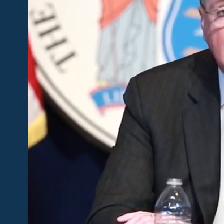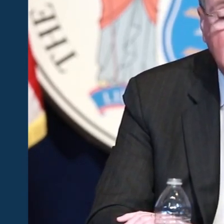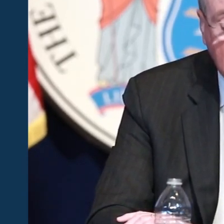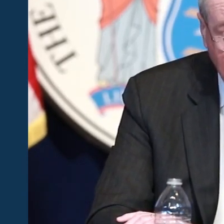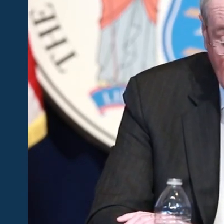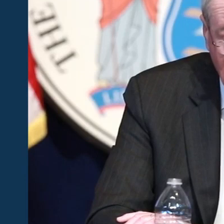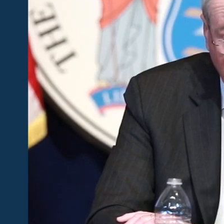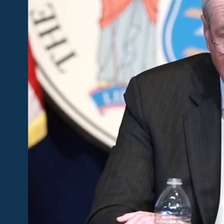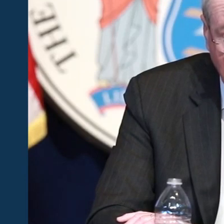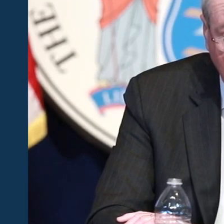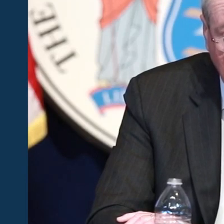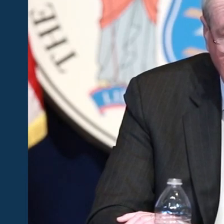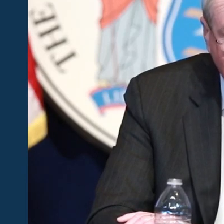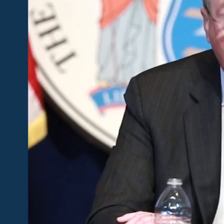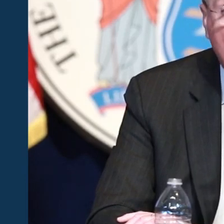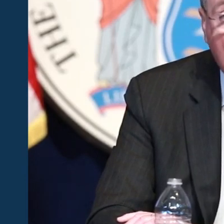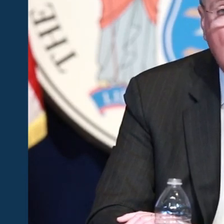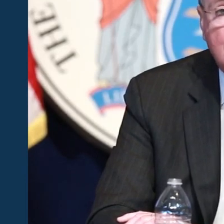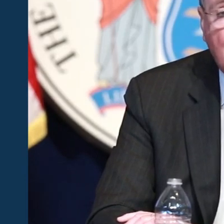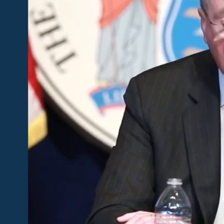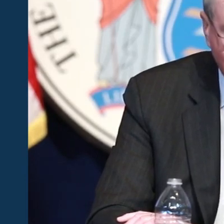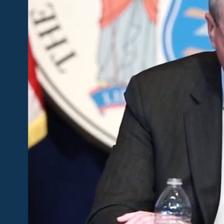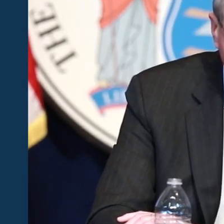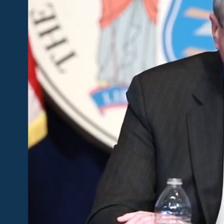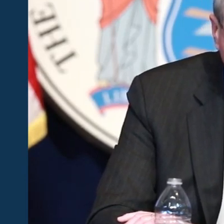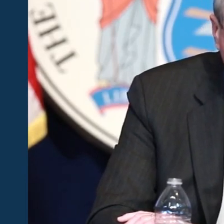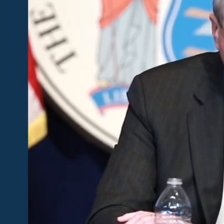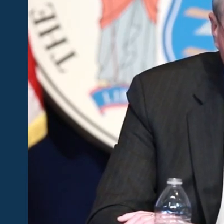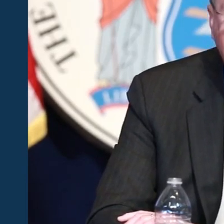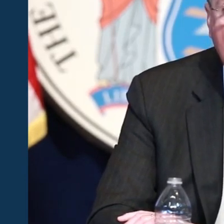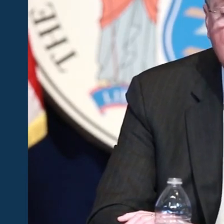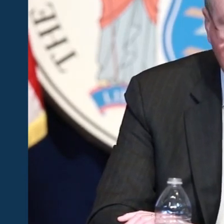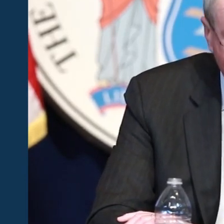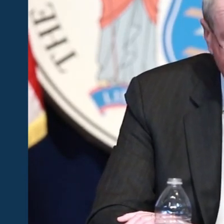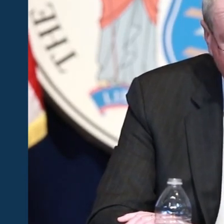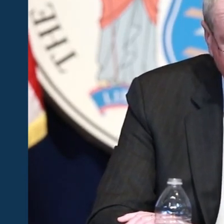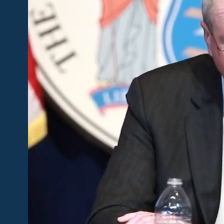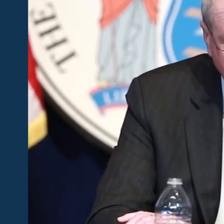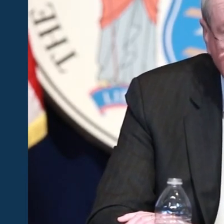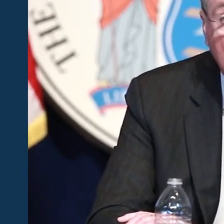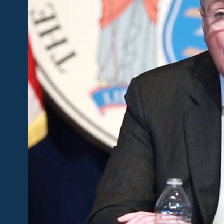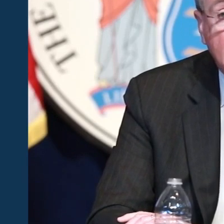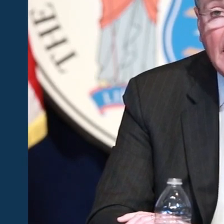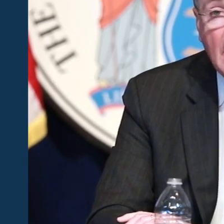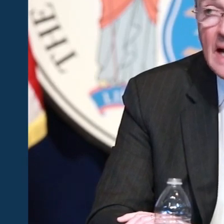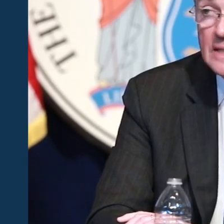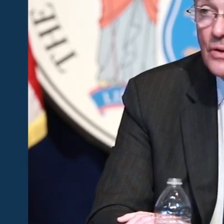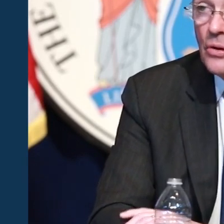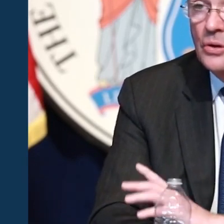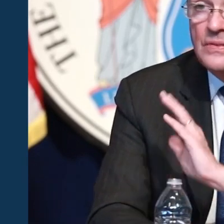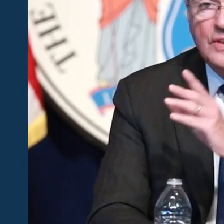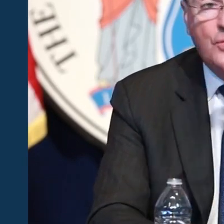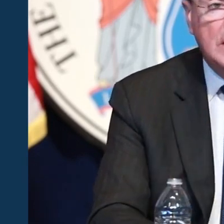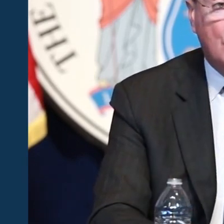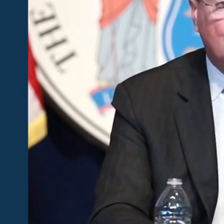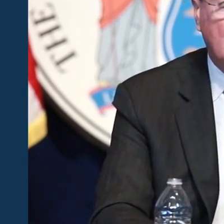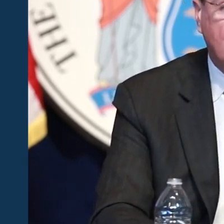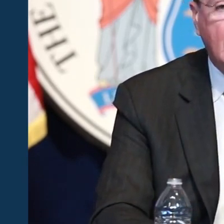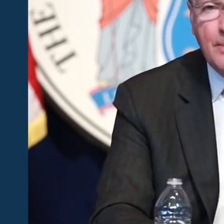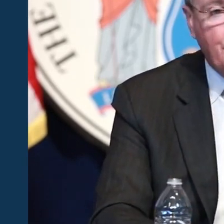coordinate at the highest levels, and we worked hard to bring our region together to have this conversation. We cannot act on our own. Even if we